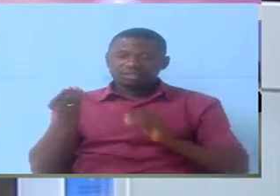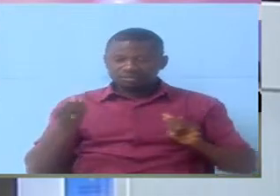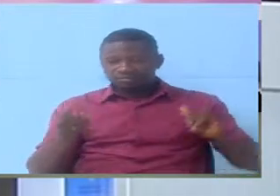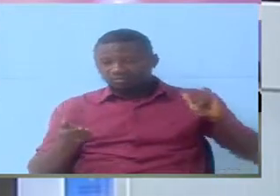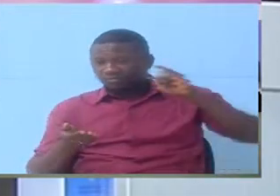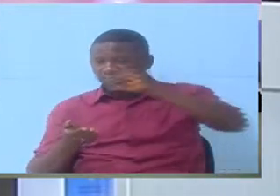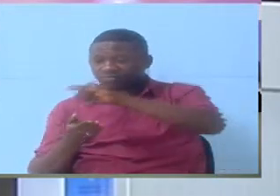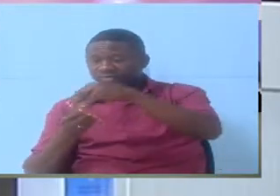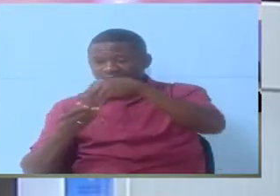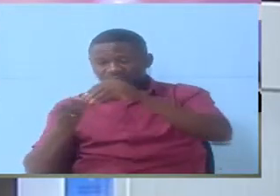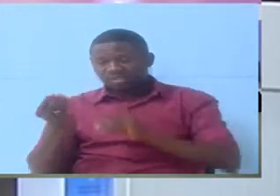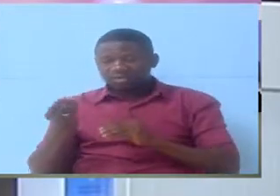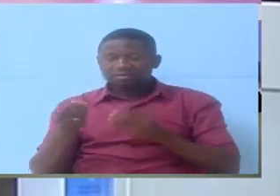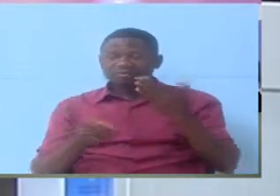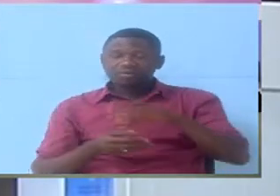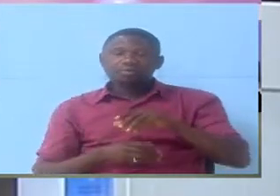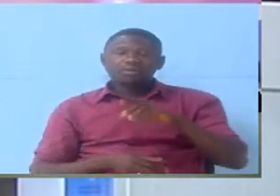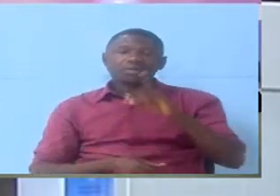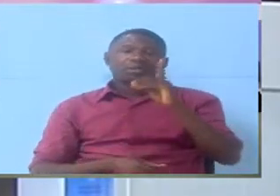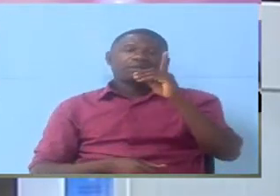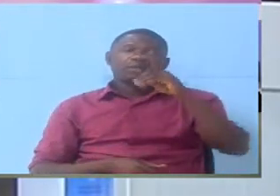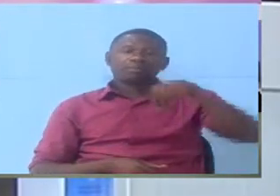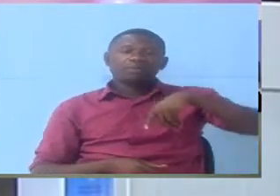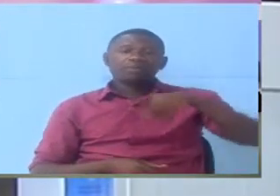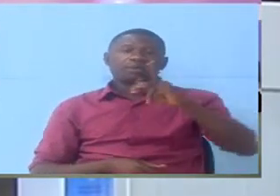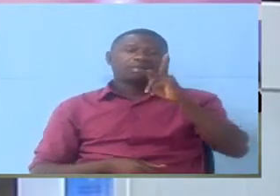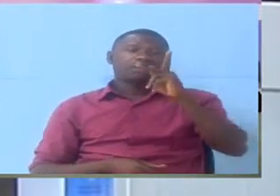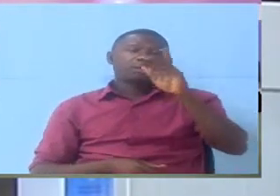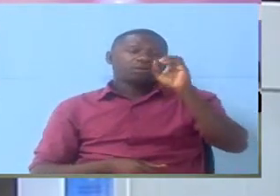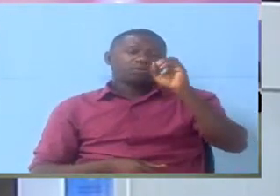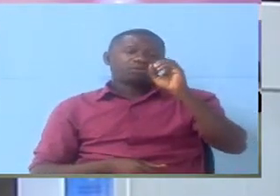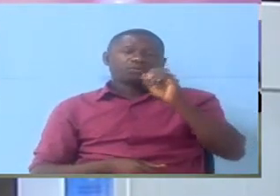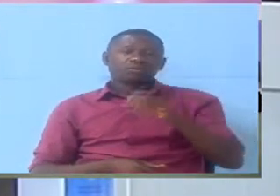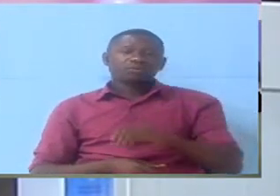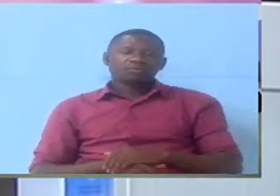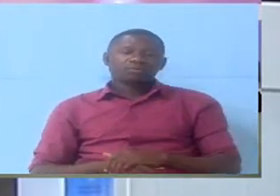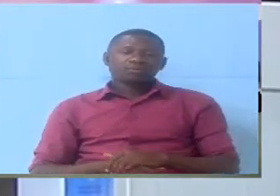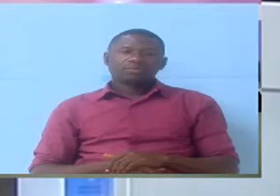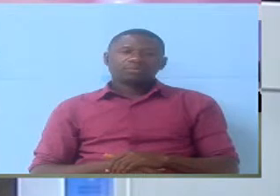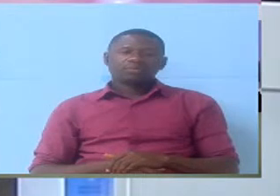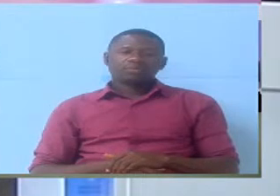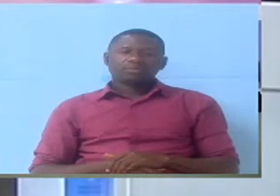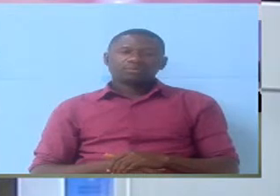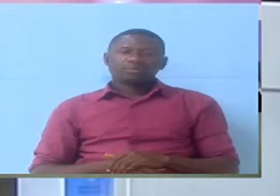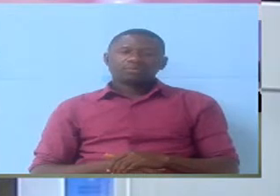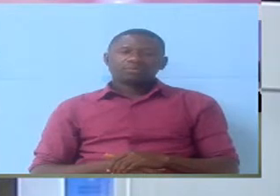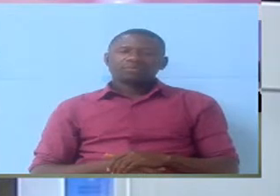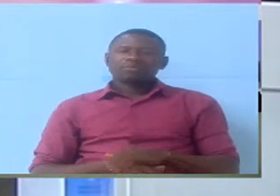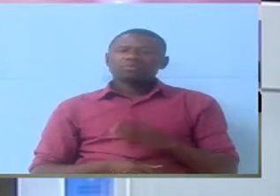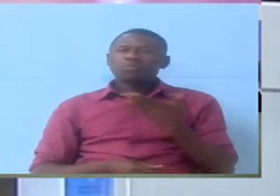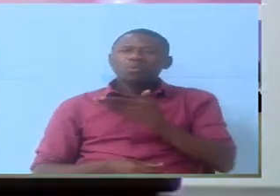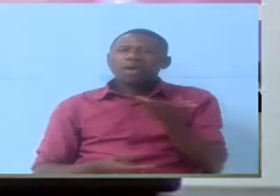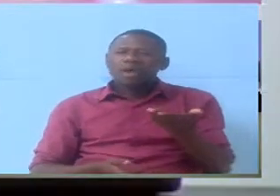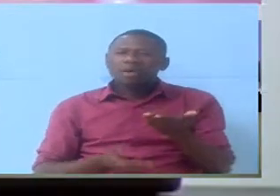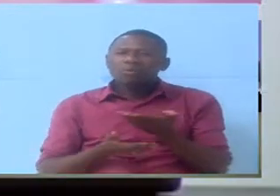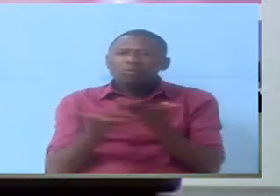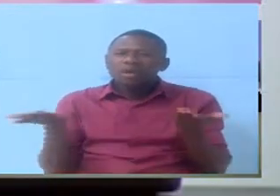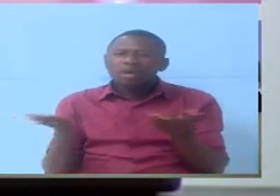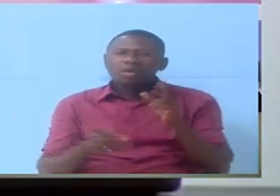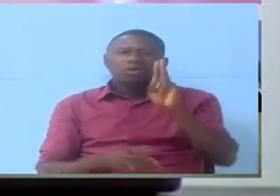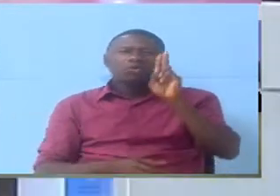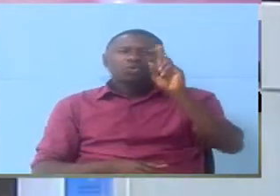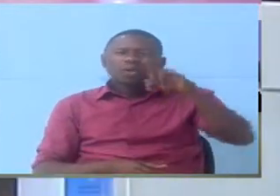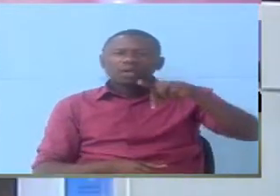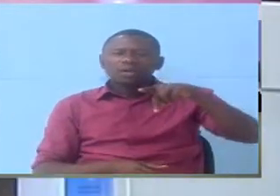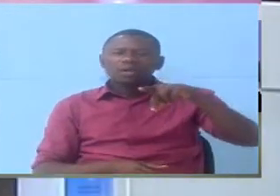mean, I went there, did that. Ntaranga okay. I don't go to the headquarters to because UNDP or to DPKO. UNDP. UNDP in Tata Woldo.